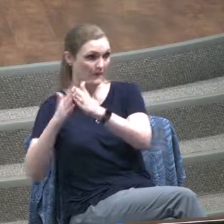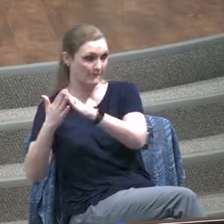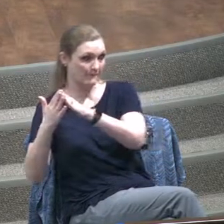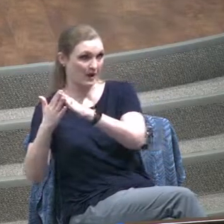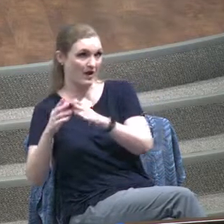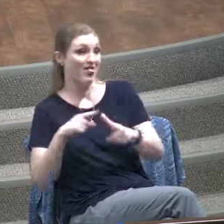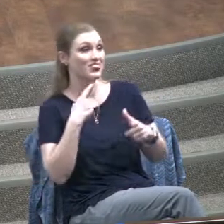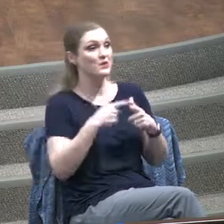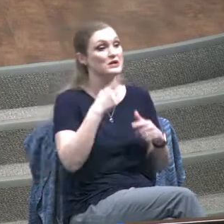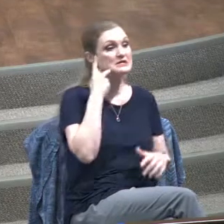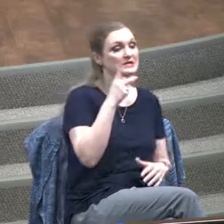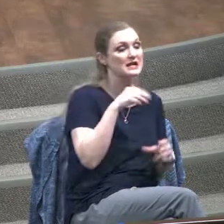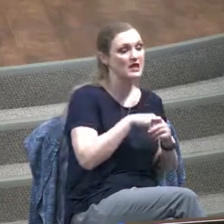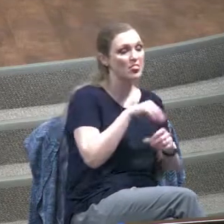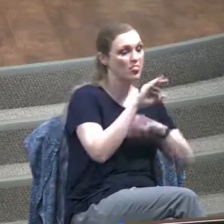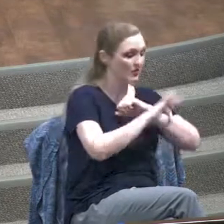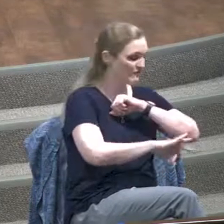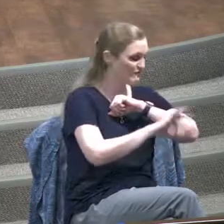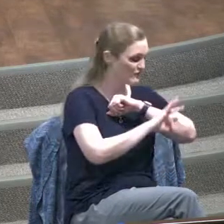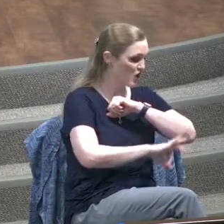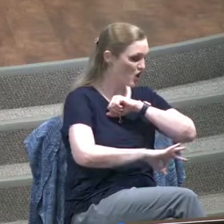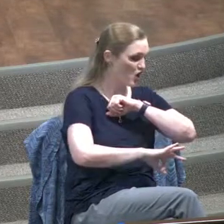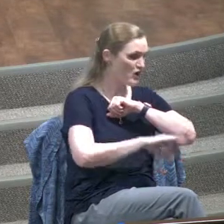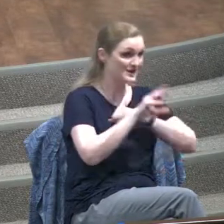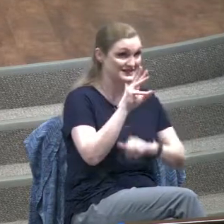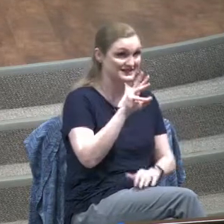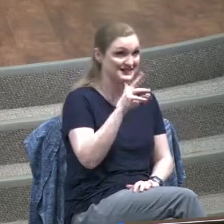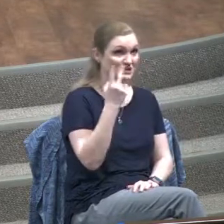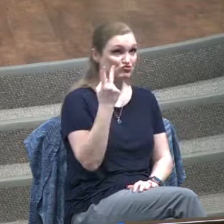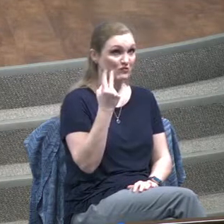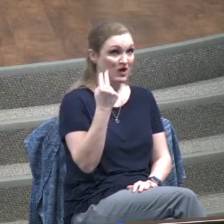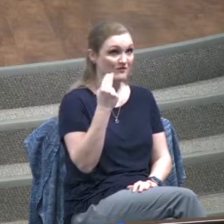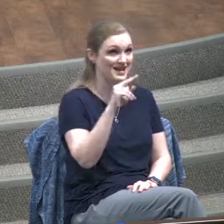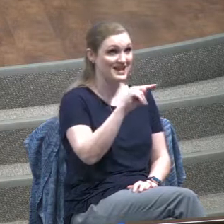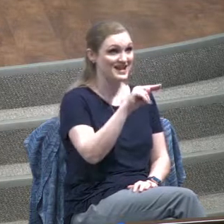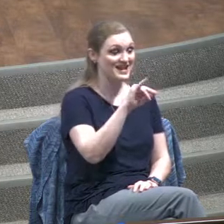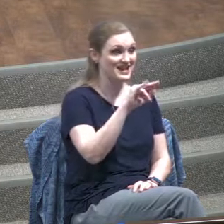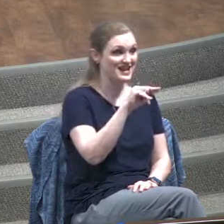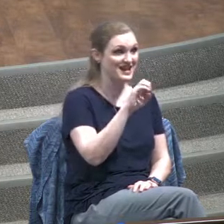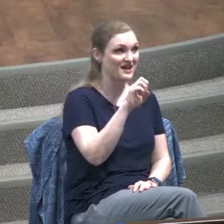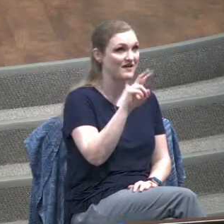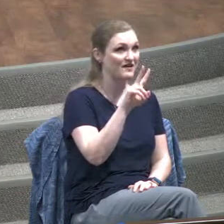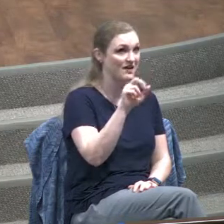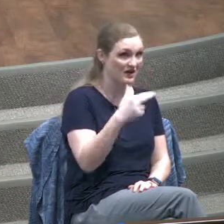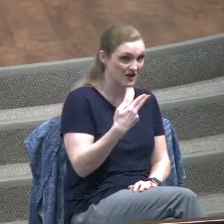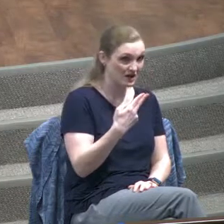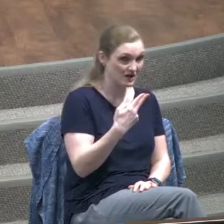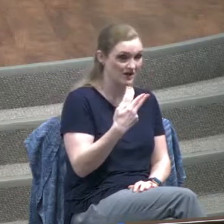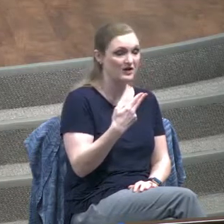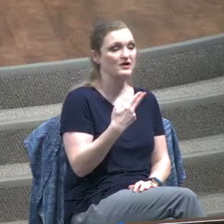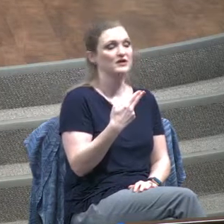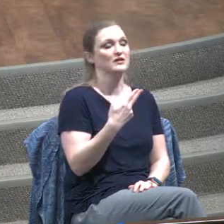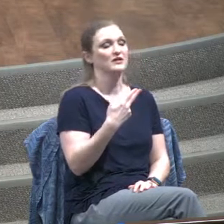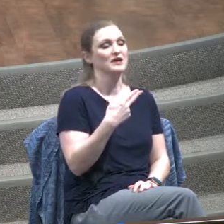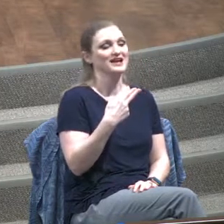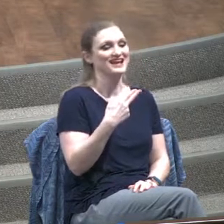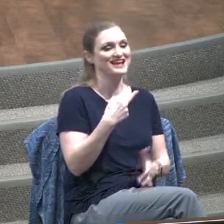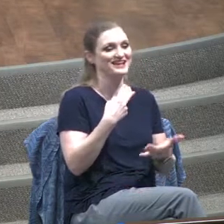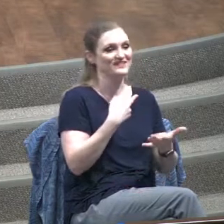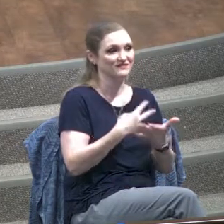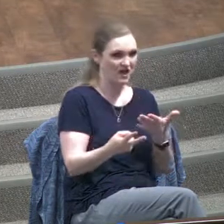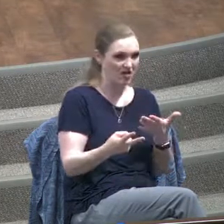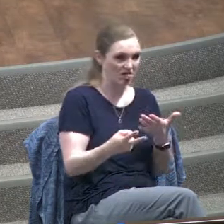Then we see that in the fall of 612, Nineveh, the capital of Assyria, Nineveh